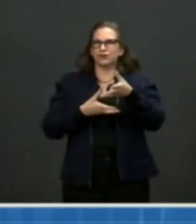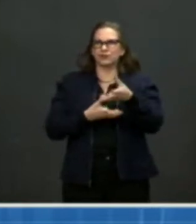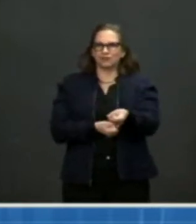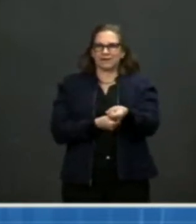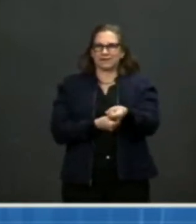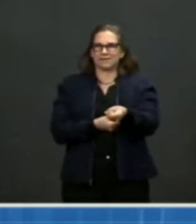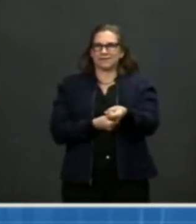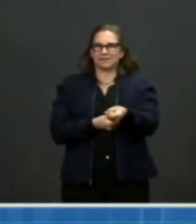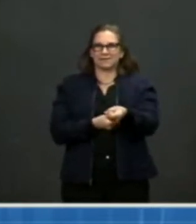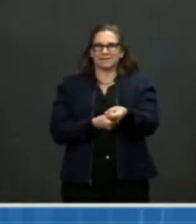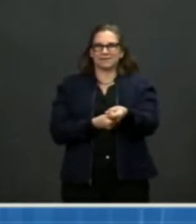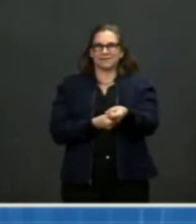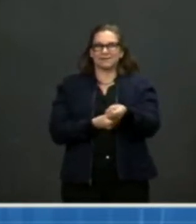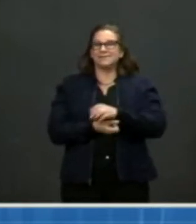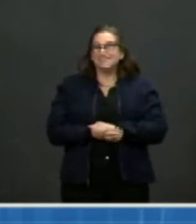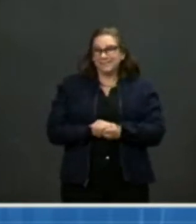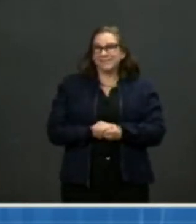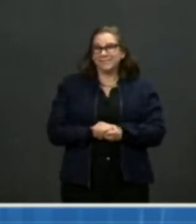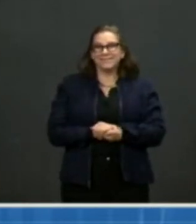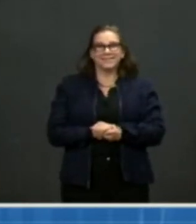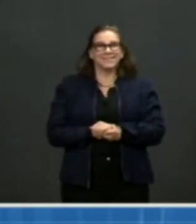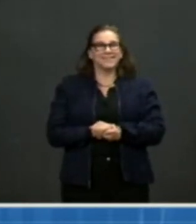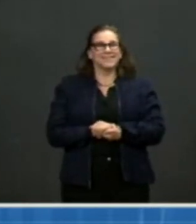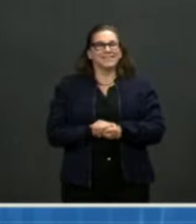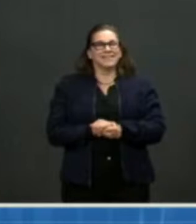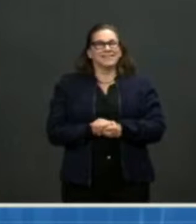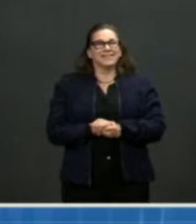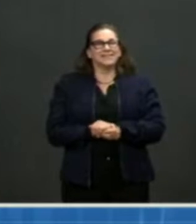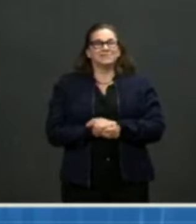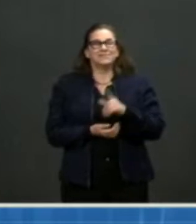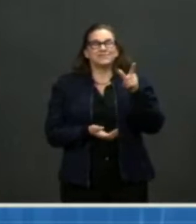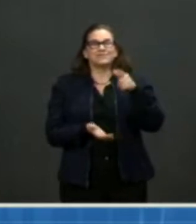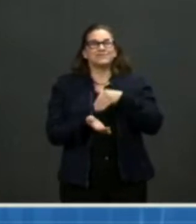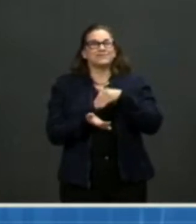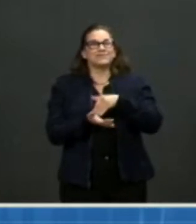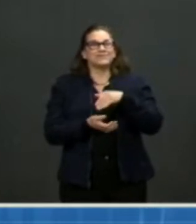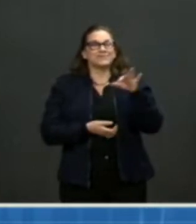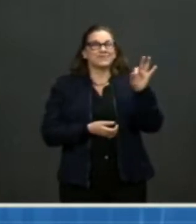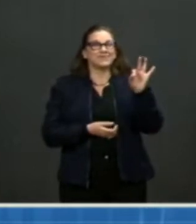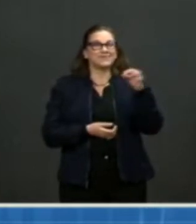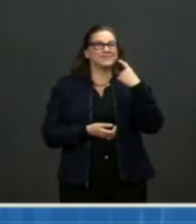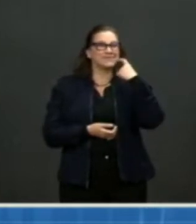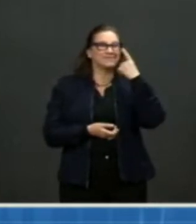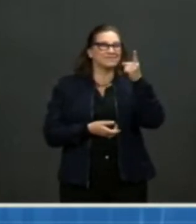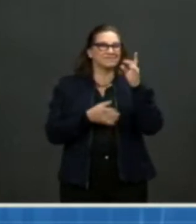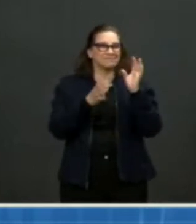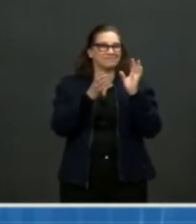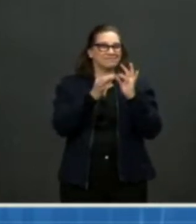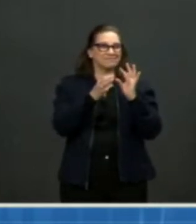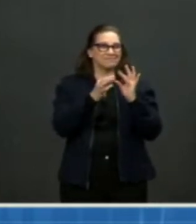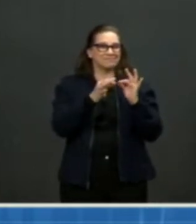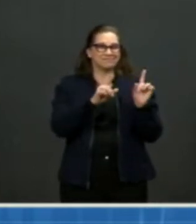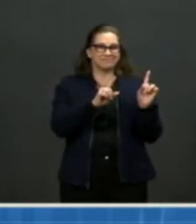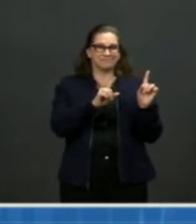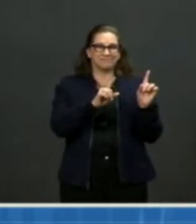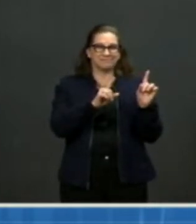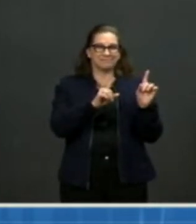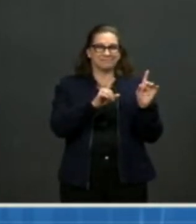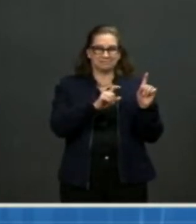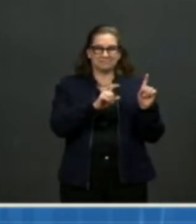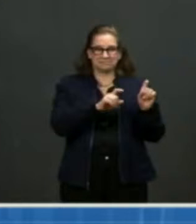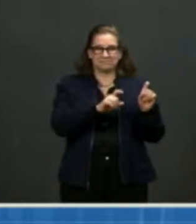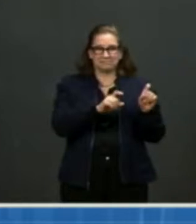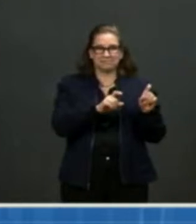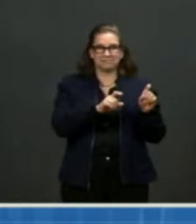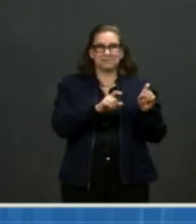judgment other than what Dr. Fauci's indicated from these studies until we hear from the FDA, and they will go through a very rigorous process, and